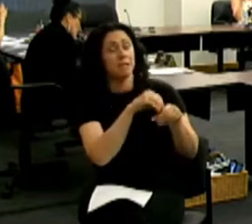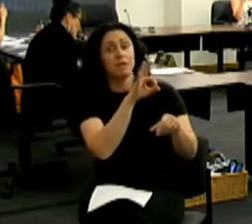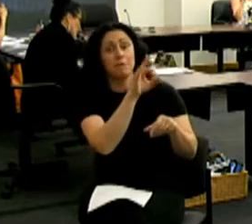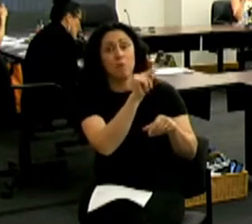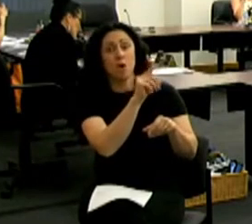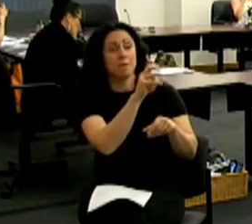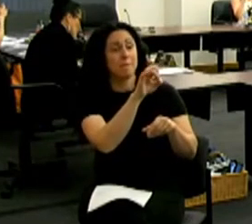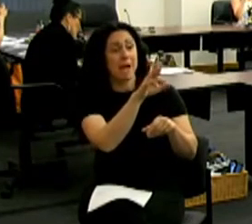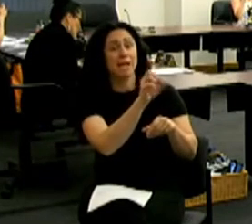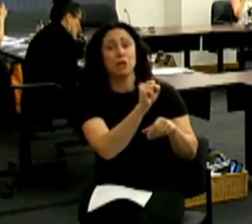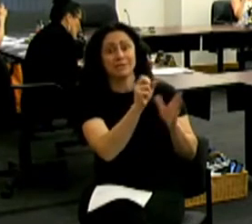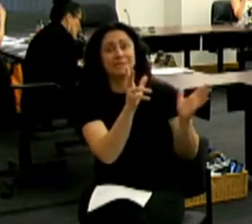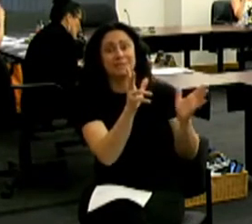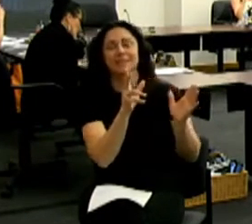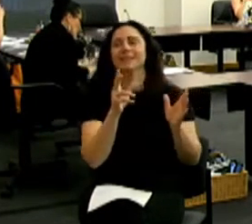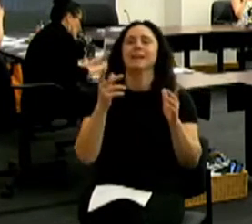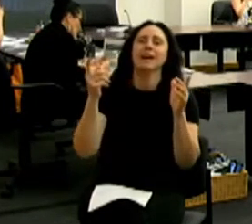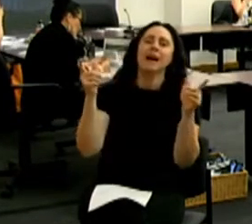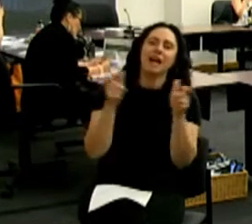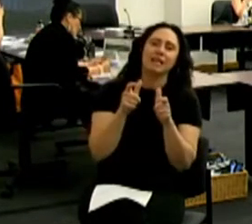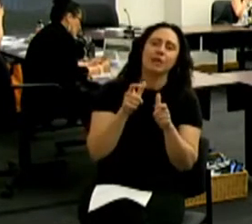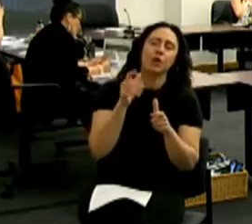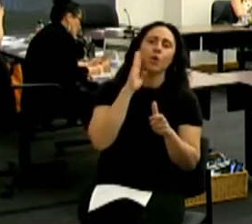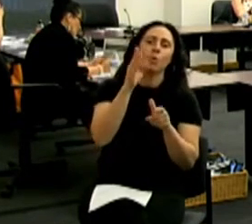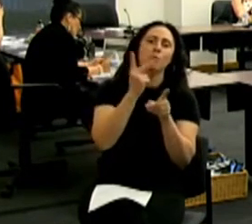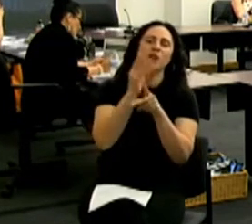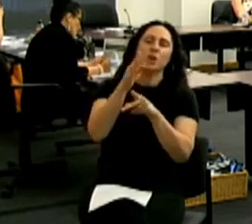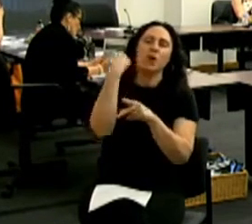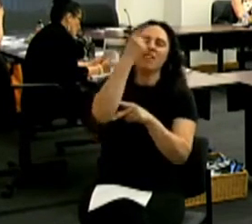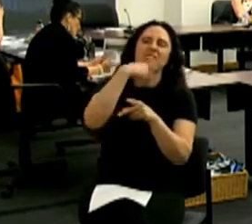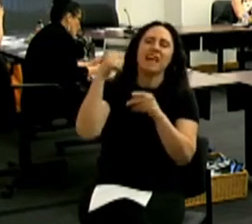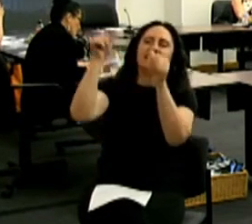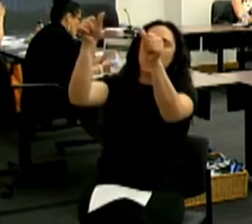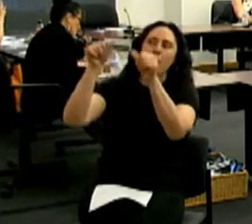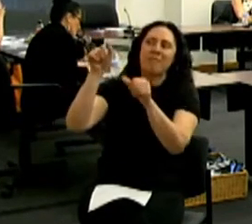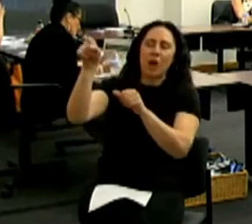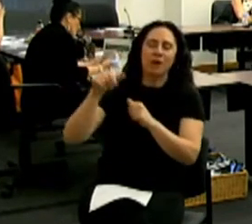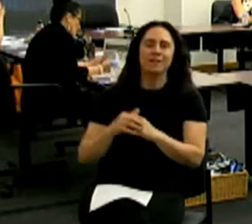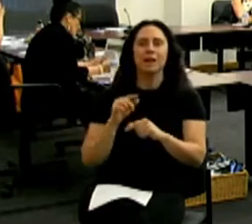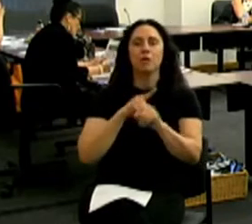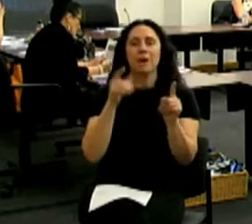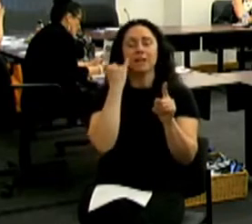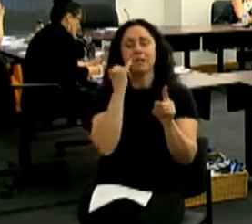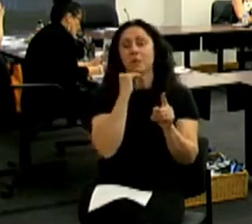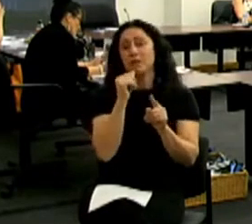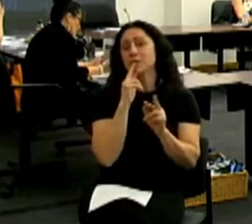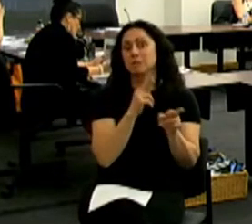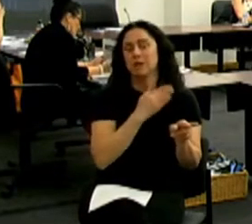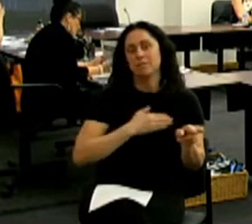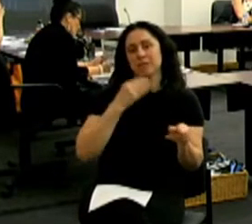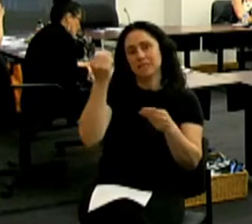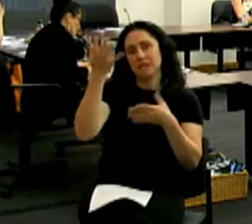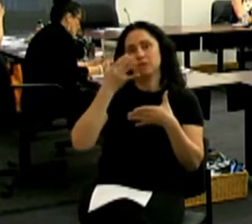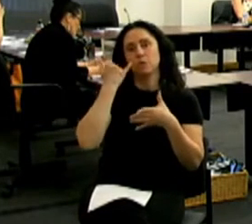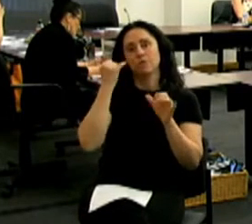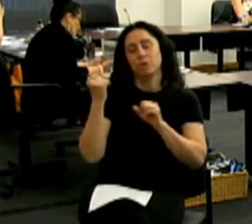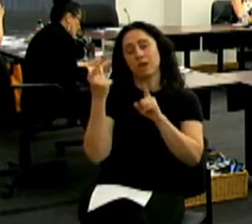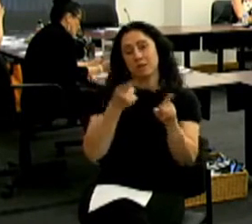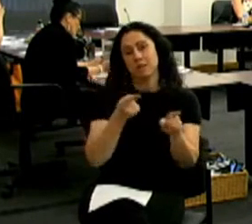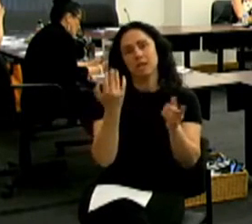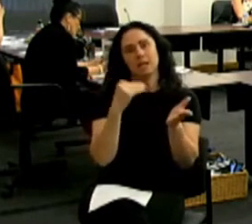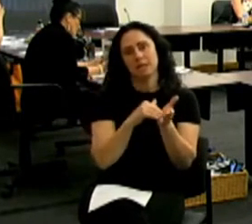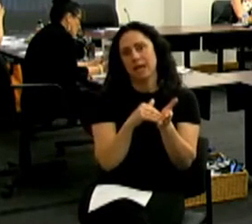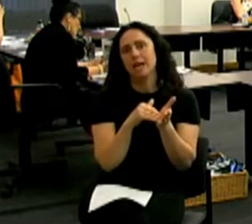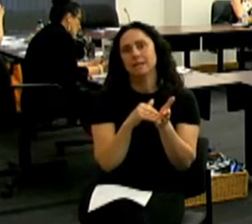okay, Fort Myers. We'll put a little Trustee Mahalik face up there or something. But if you haven't responded, please let us know if you can attend.